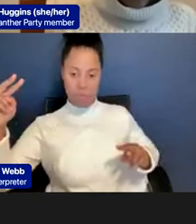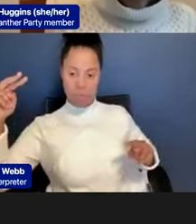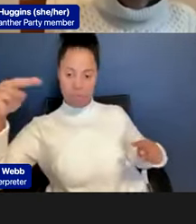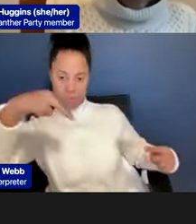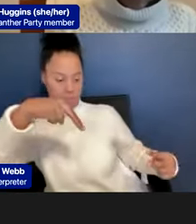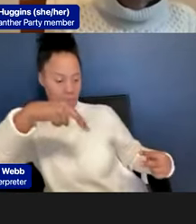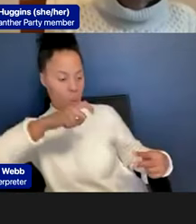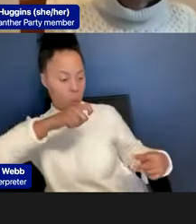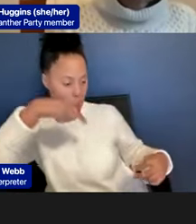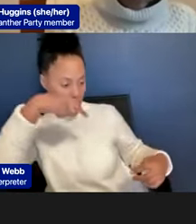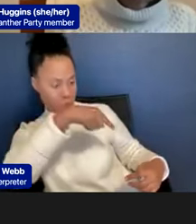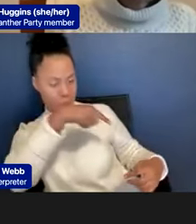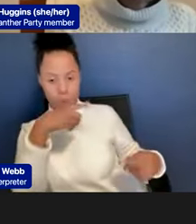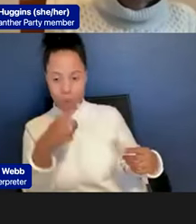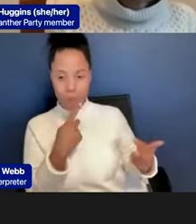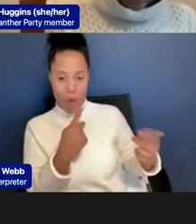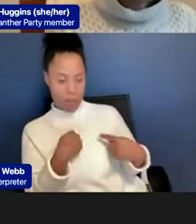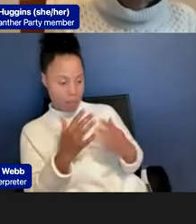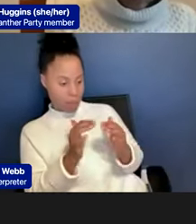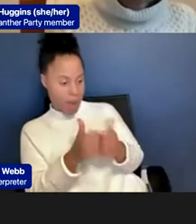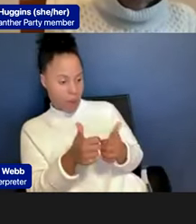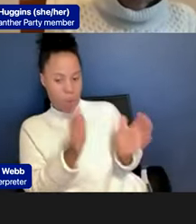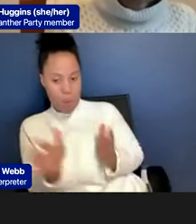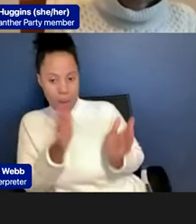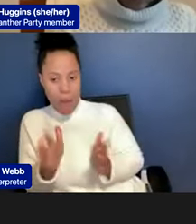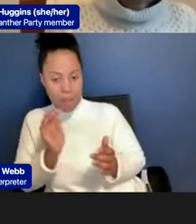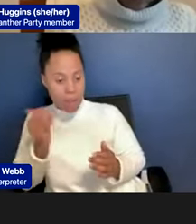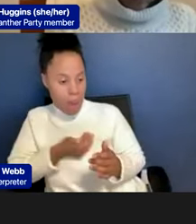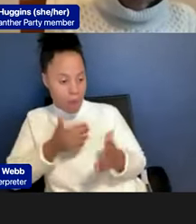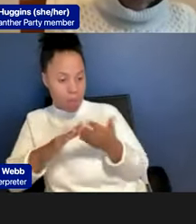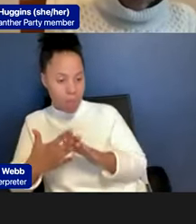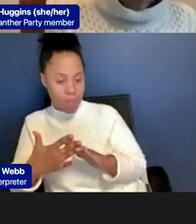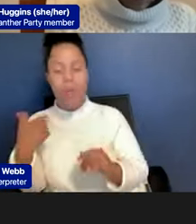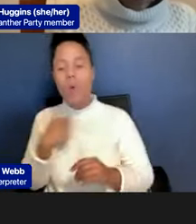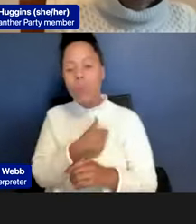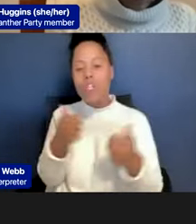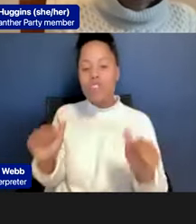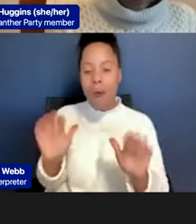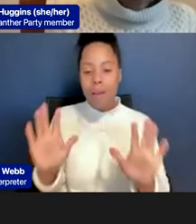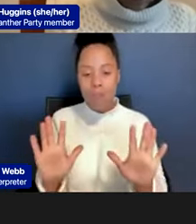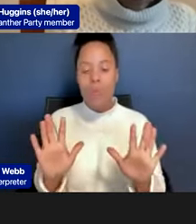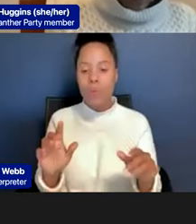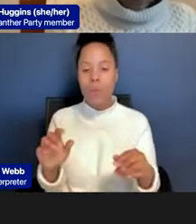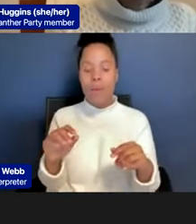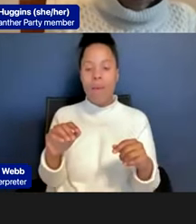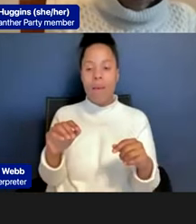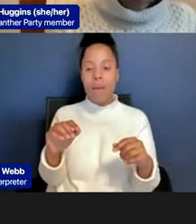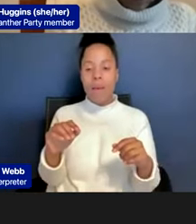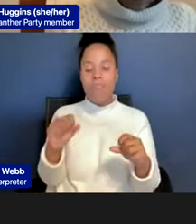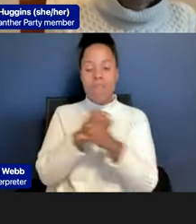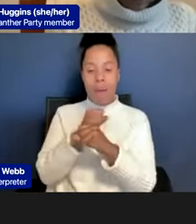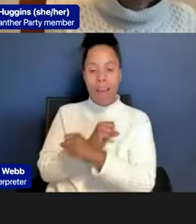to organize in our community, right? Even when you try to work against that dynamic, and I don't think we've necessarily as an organization or a chapter in